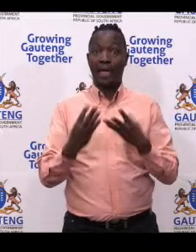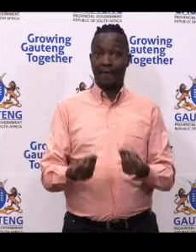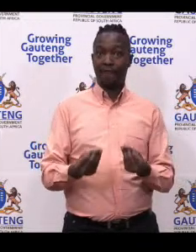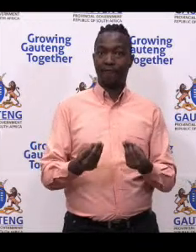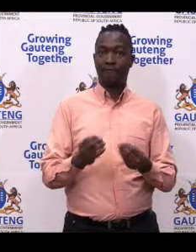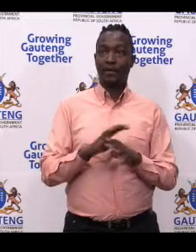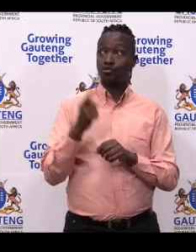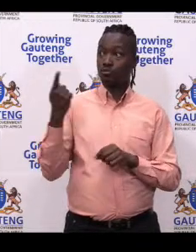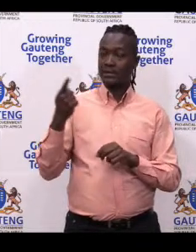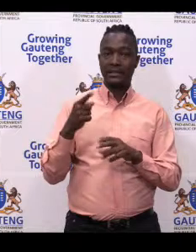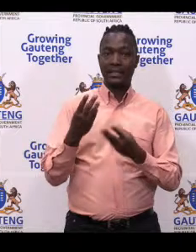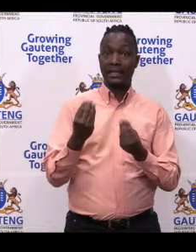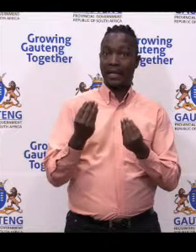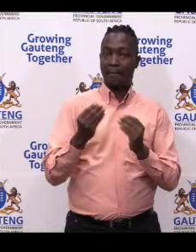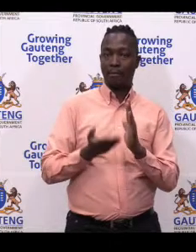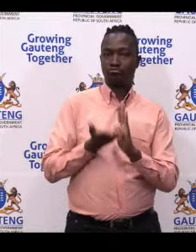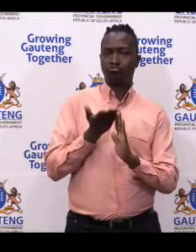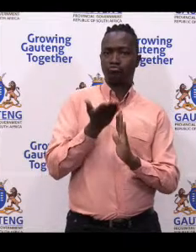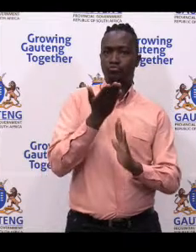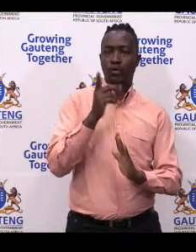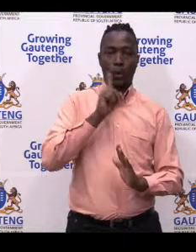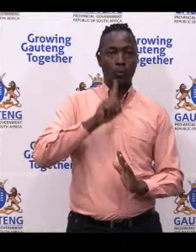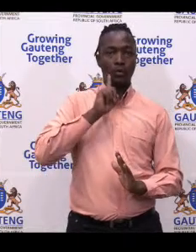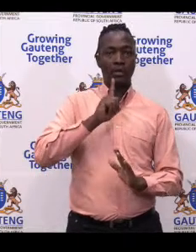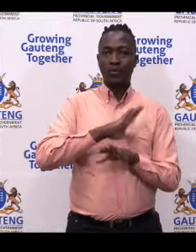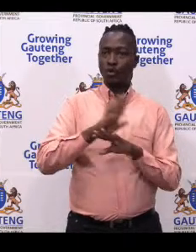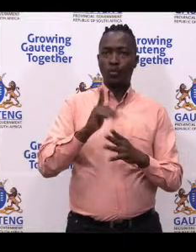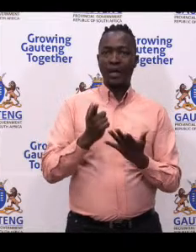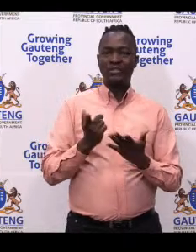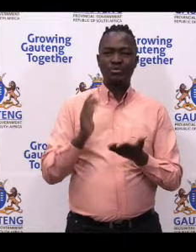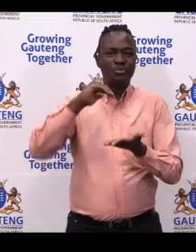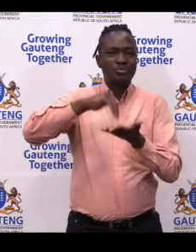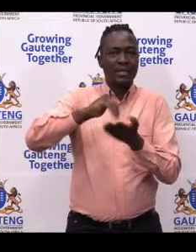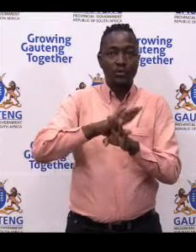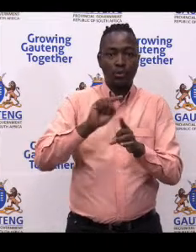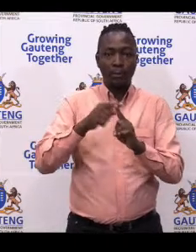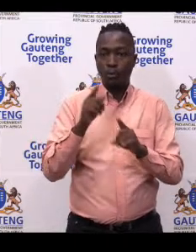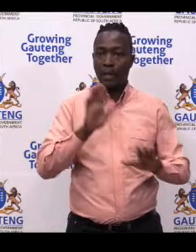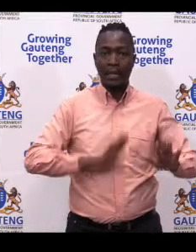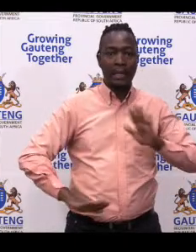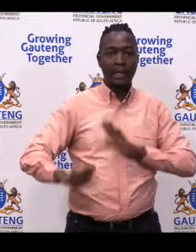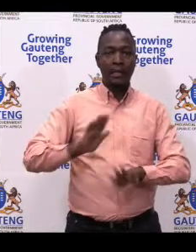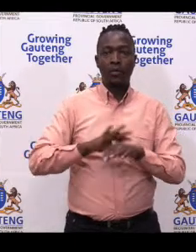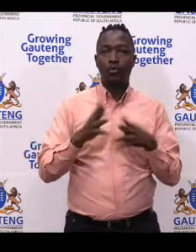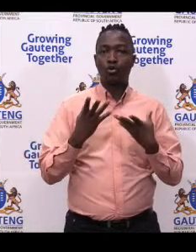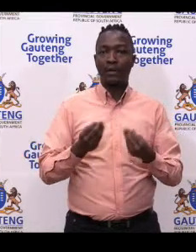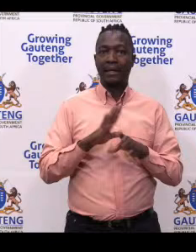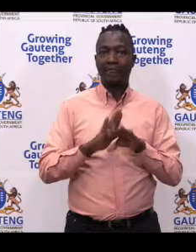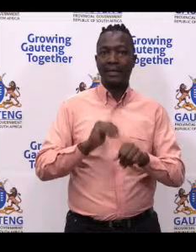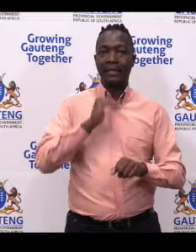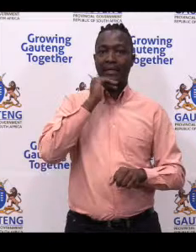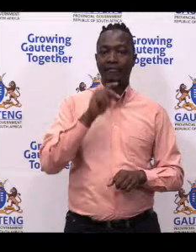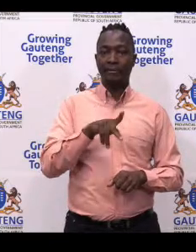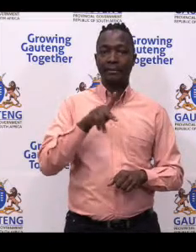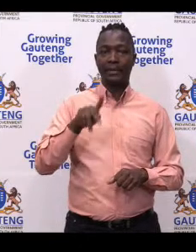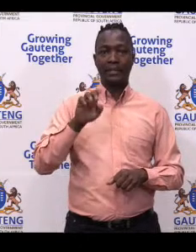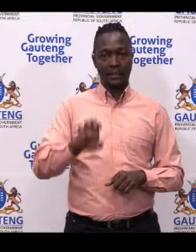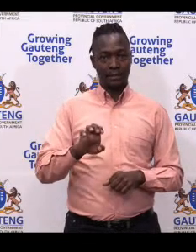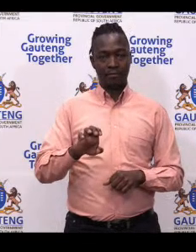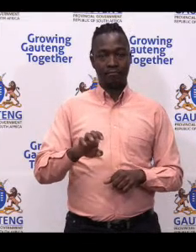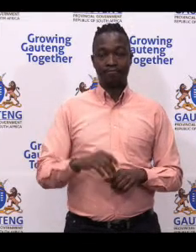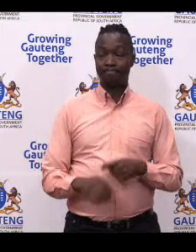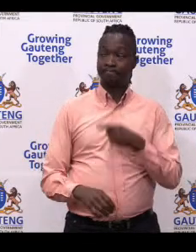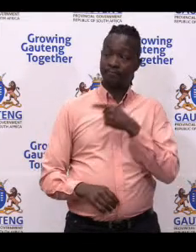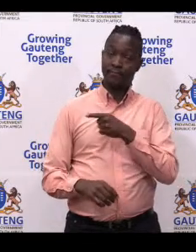see the number continuously go up, because we don't want to get to a point where we don't have enough PPE. In